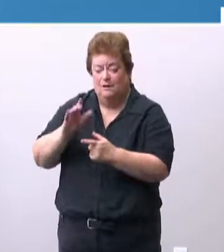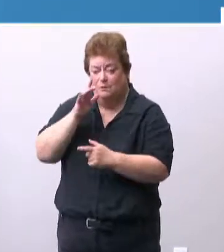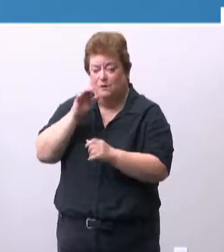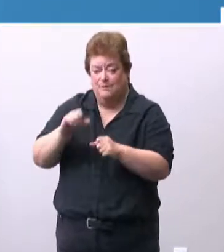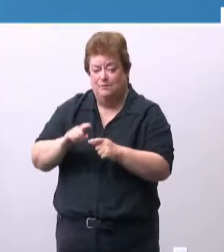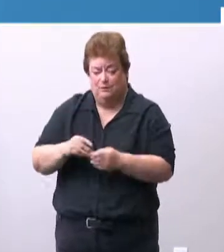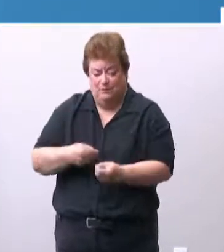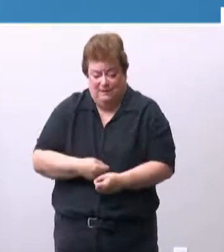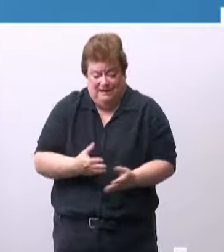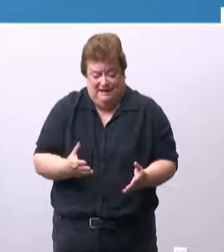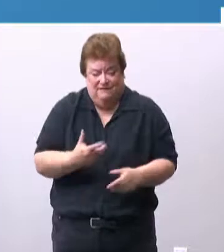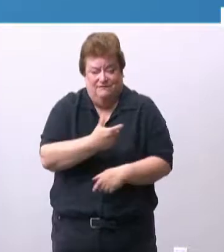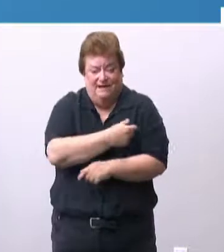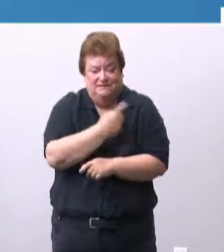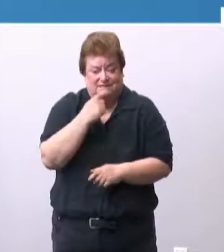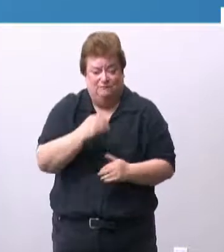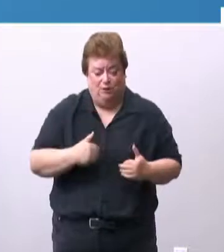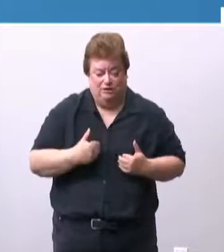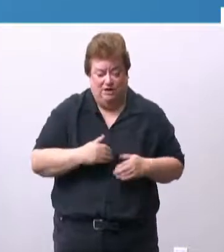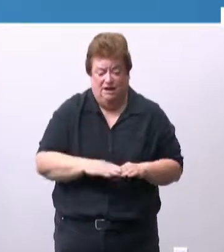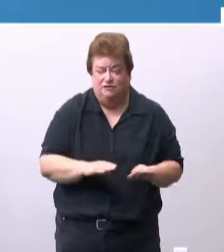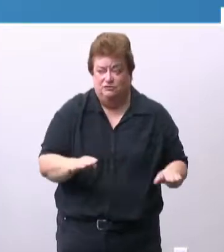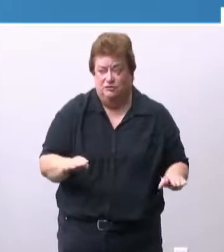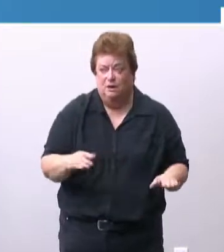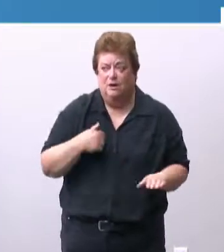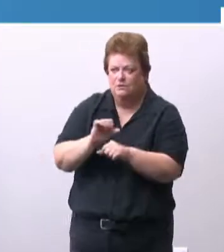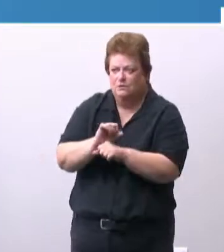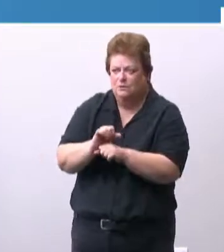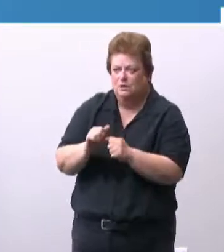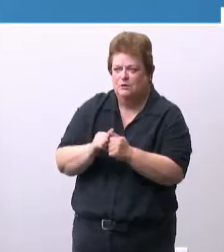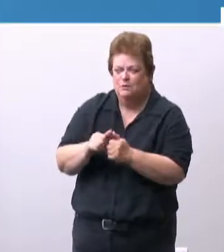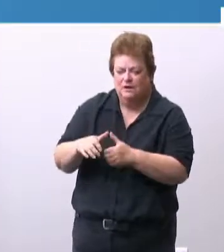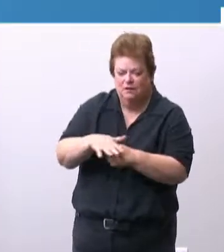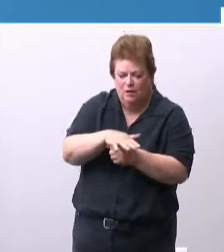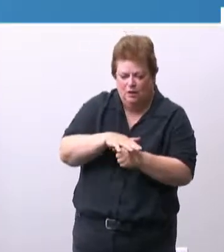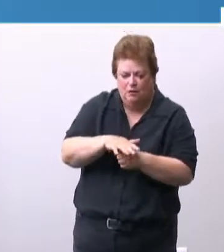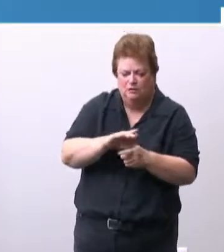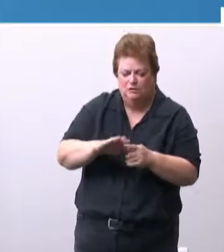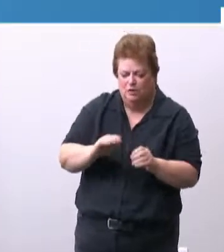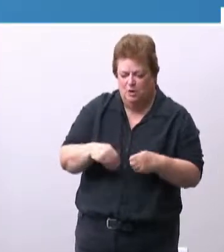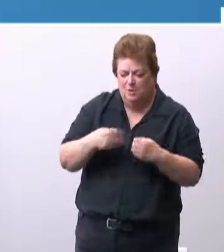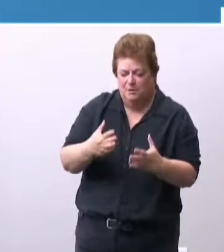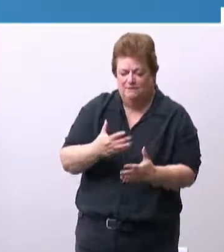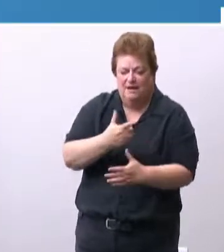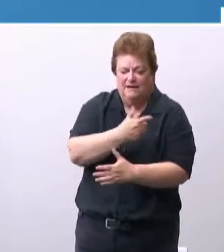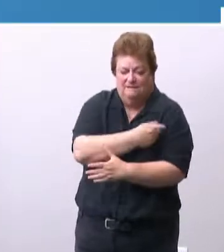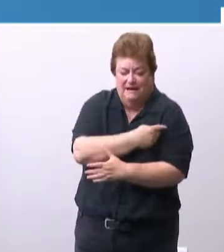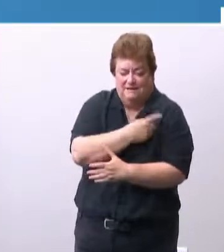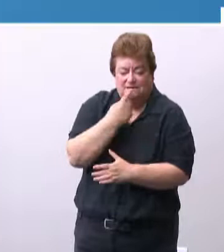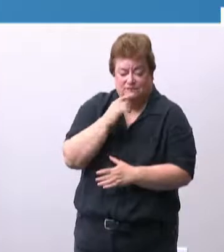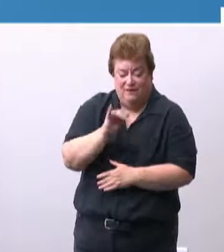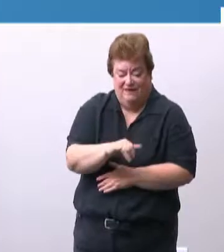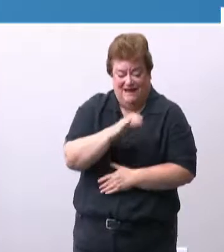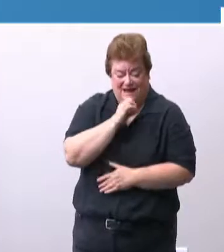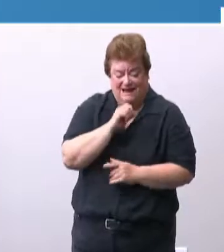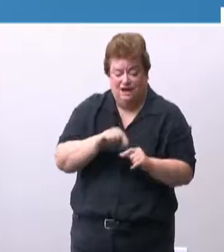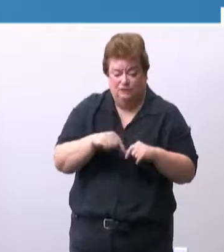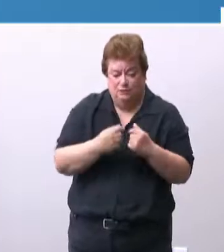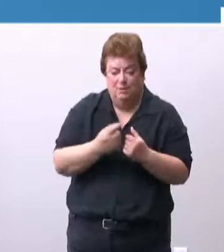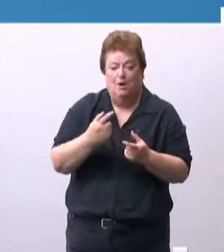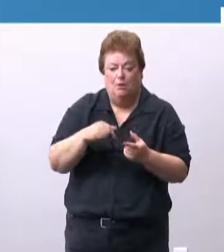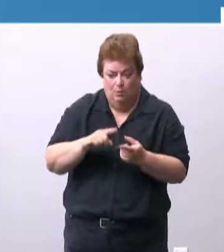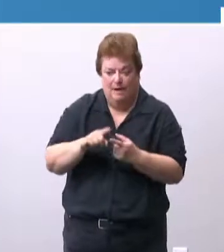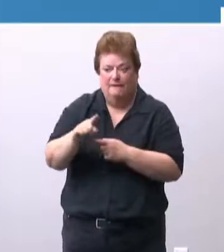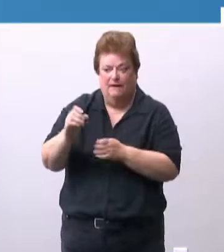age group, our health team continues to work with local partners to provide vaccine to children in this age group as soon as it's